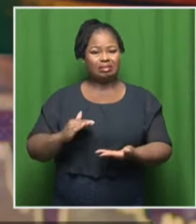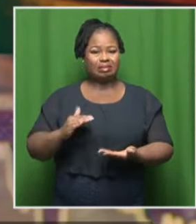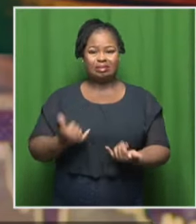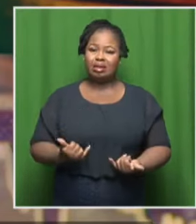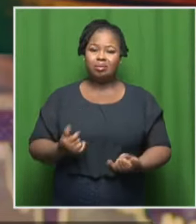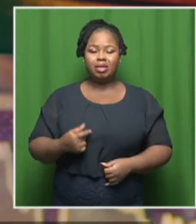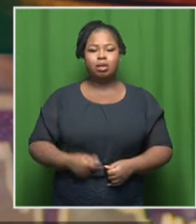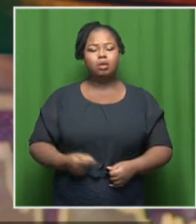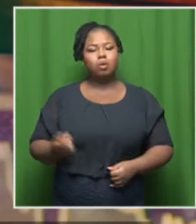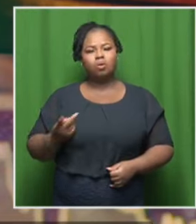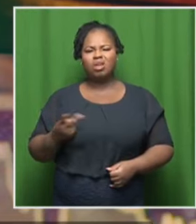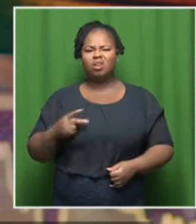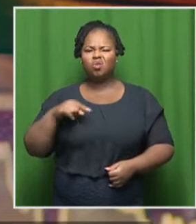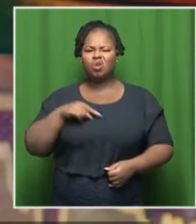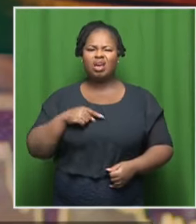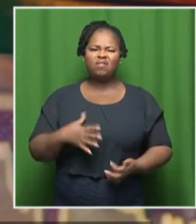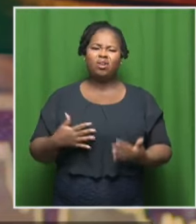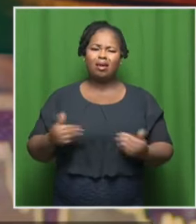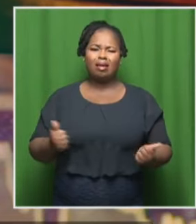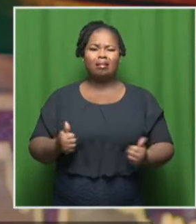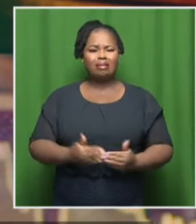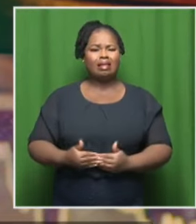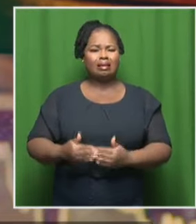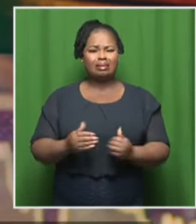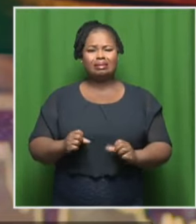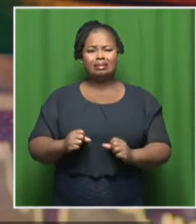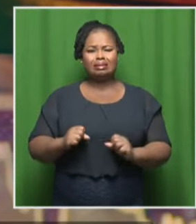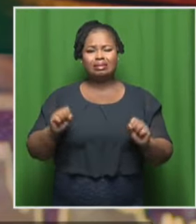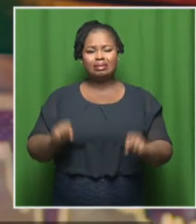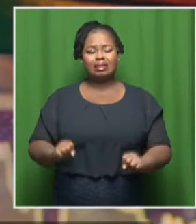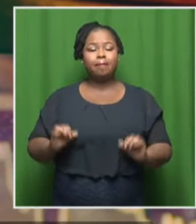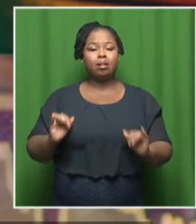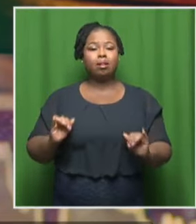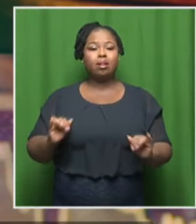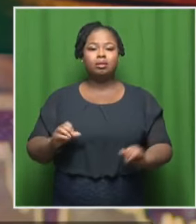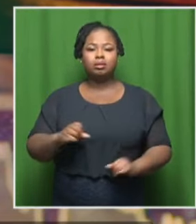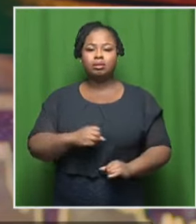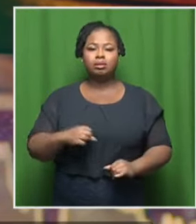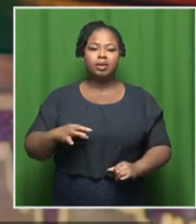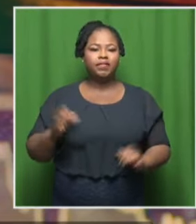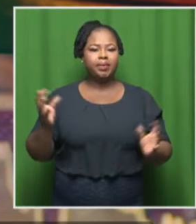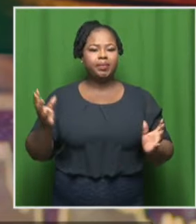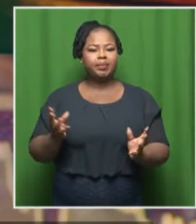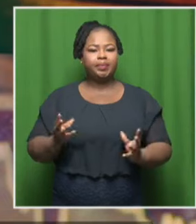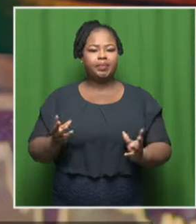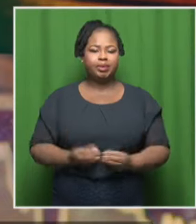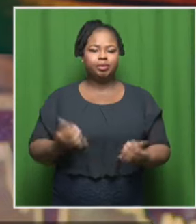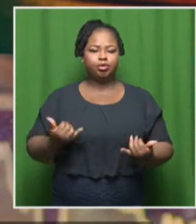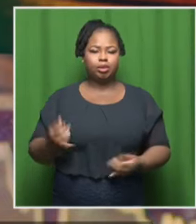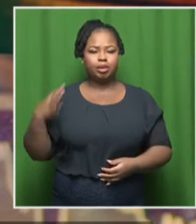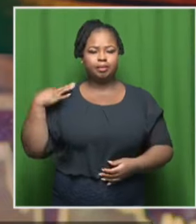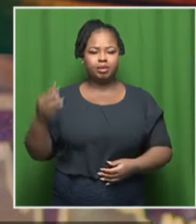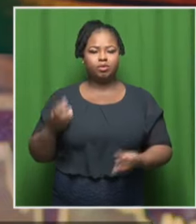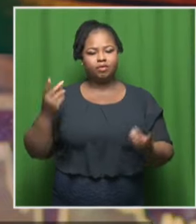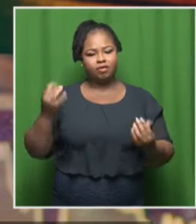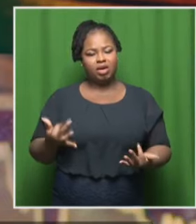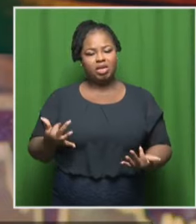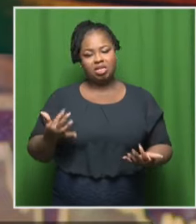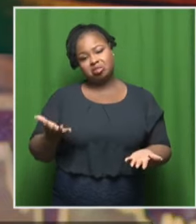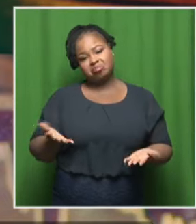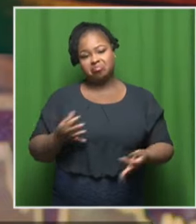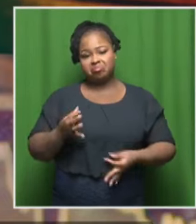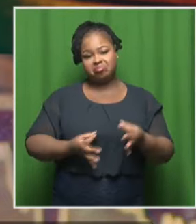the country's already fragile and understaffed public healthcare system. Well, today the Finance Minister is expected to indicate